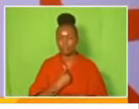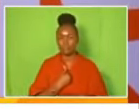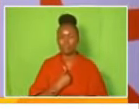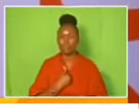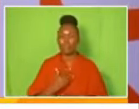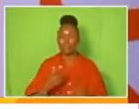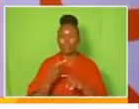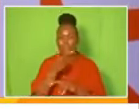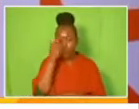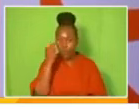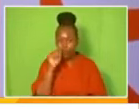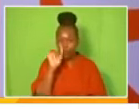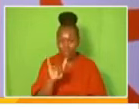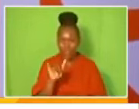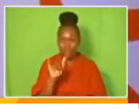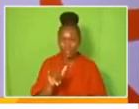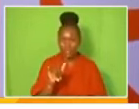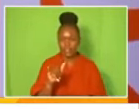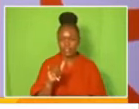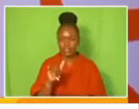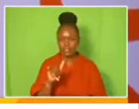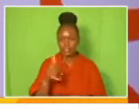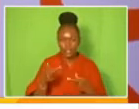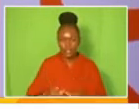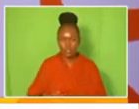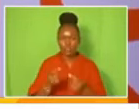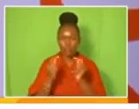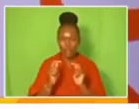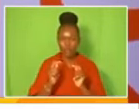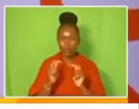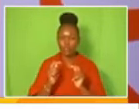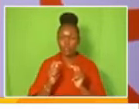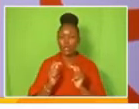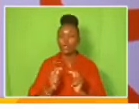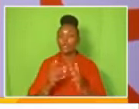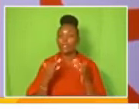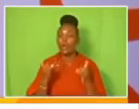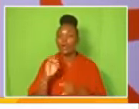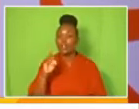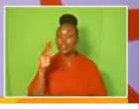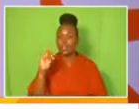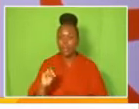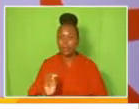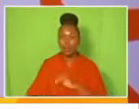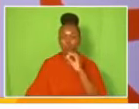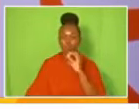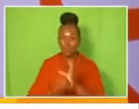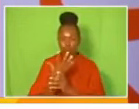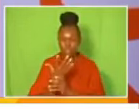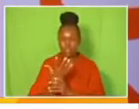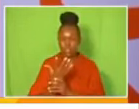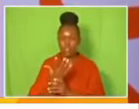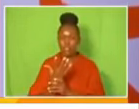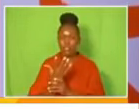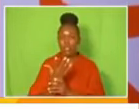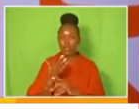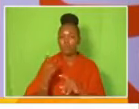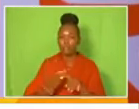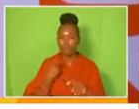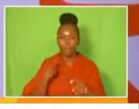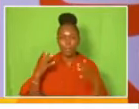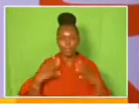Out of that attempt to defy the people's dream, ODM sprang up as a mass movement